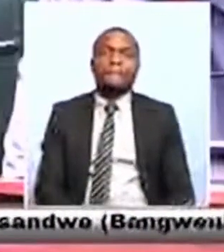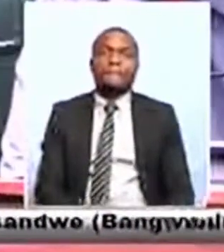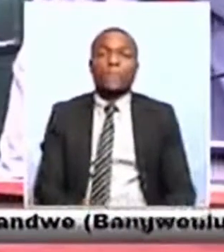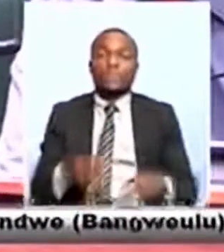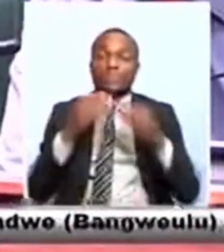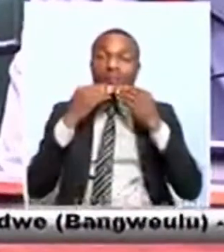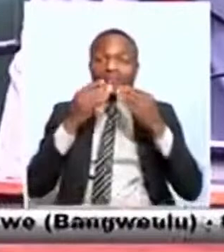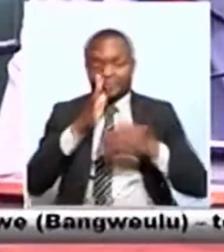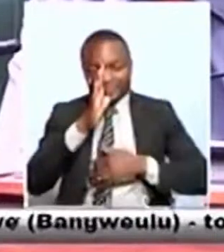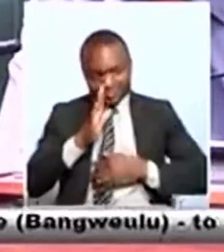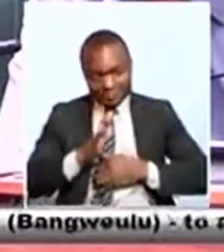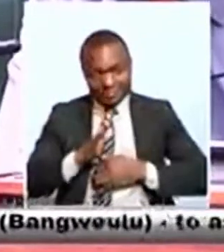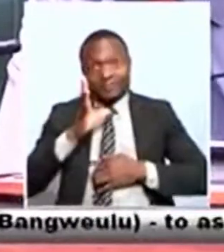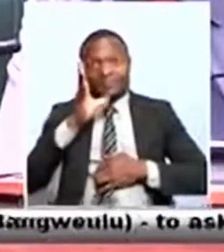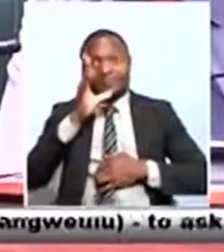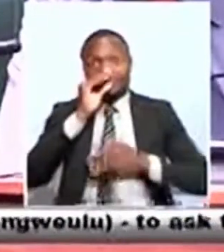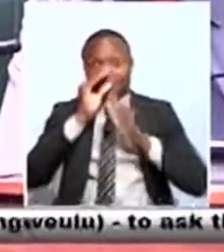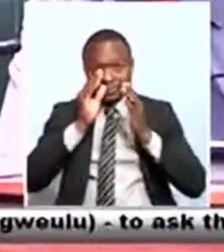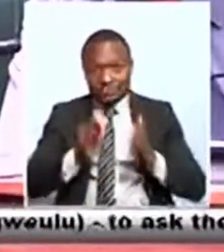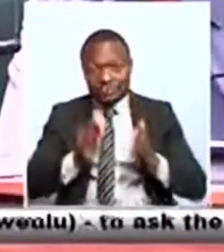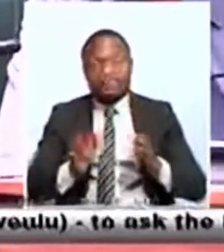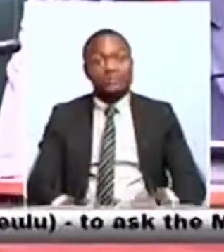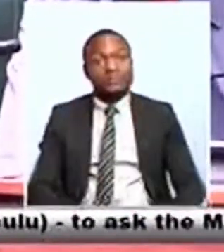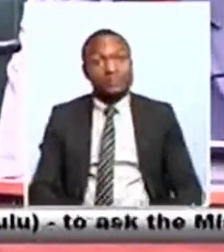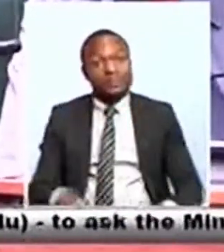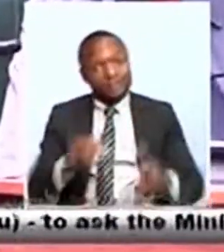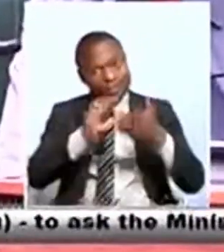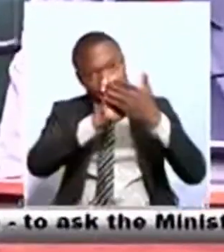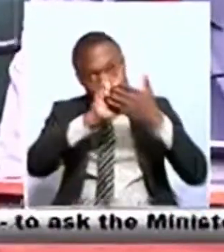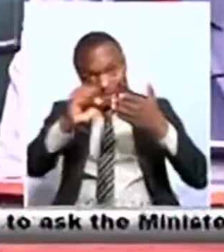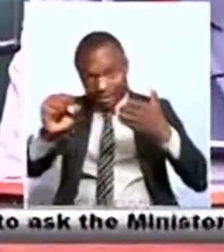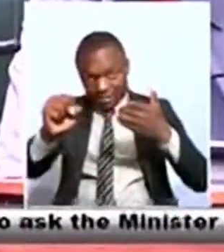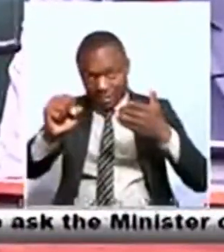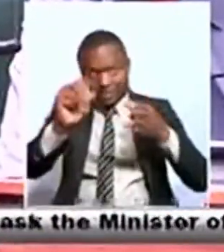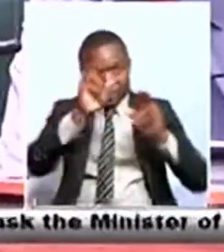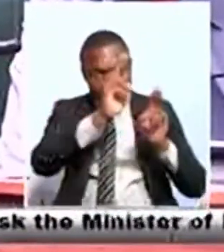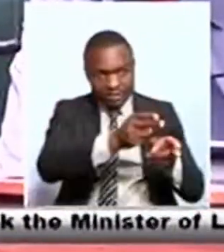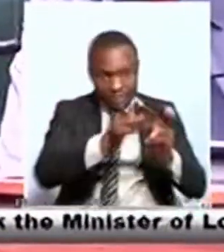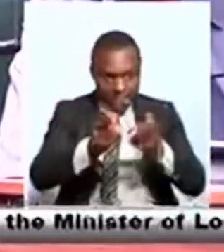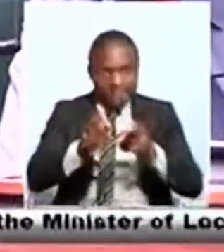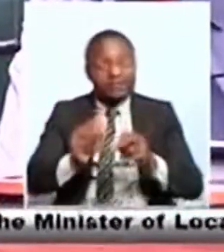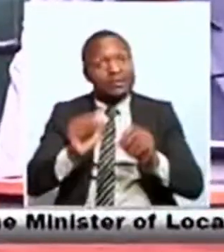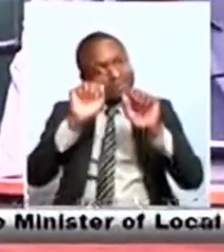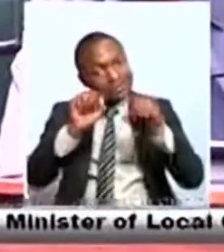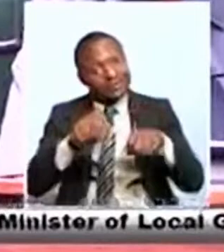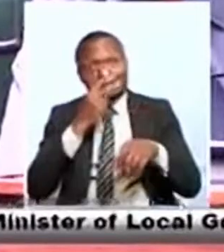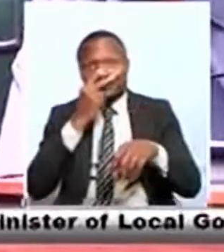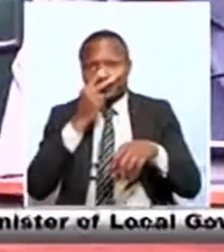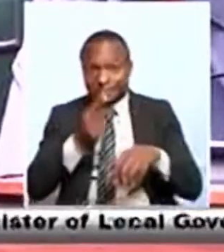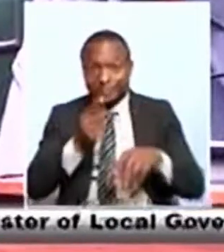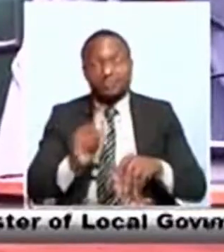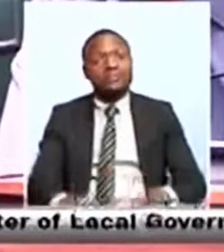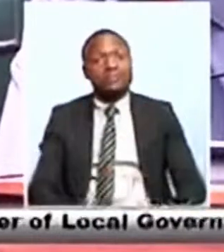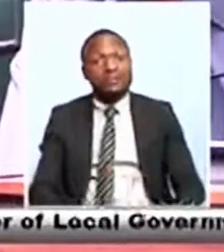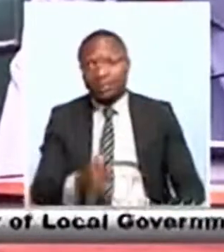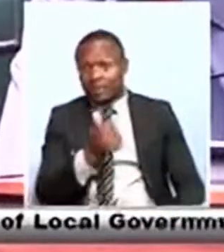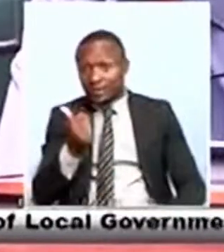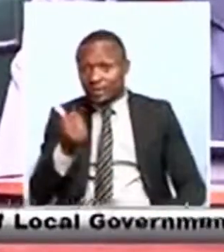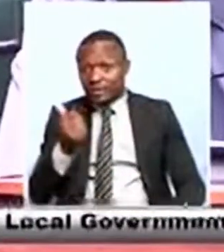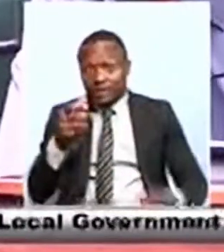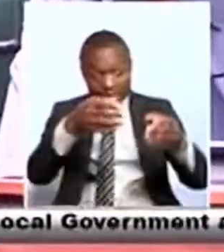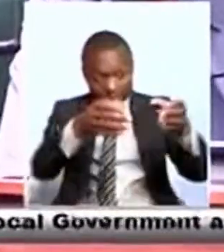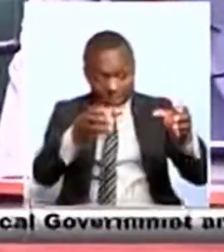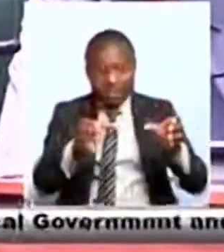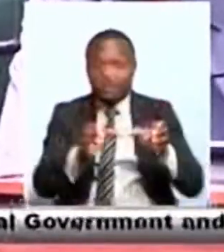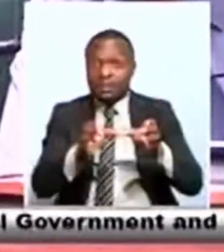thank you, Madam Speaker, that from the statement or from the answer, you can see that in certain